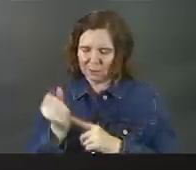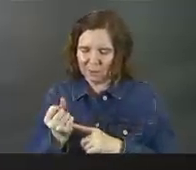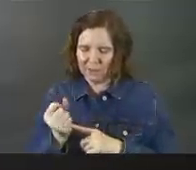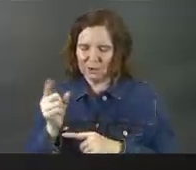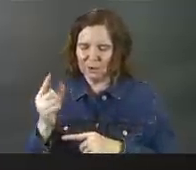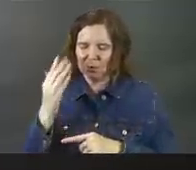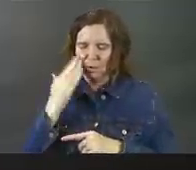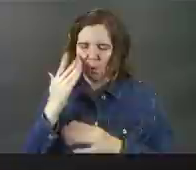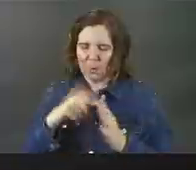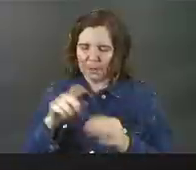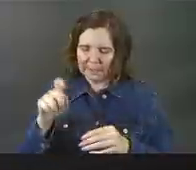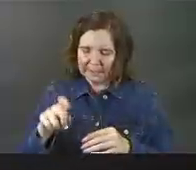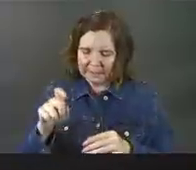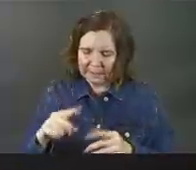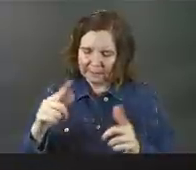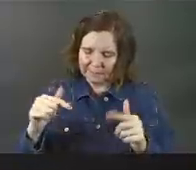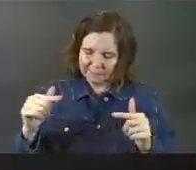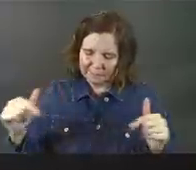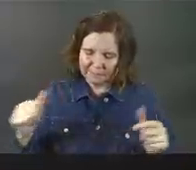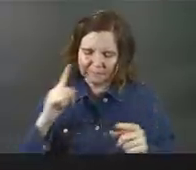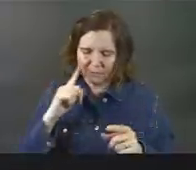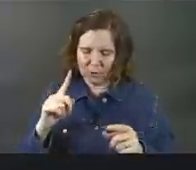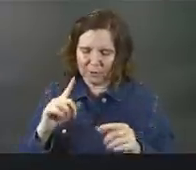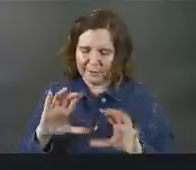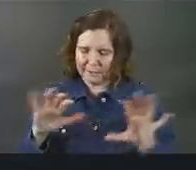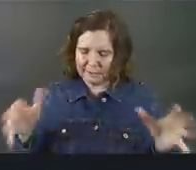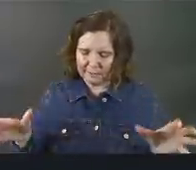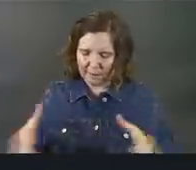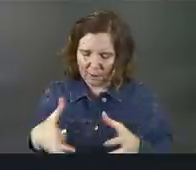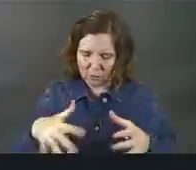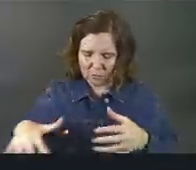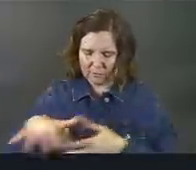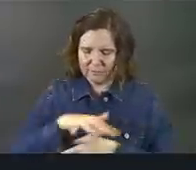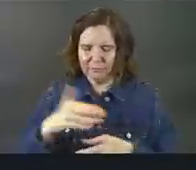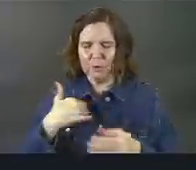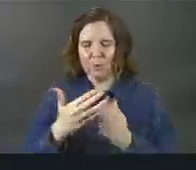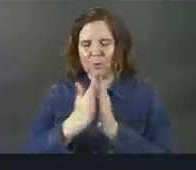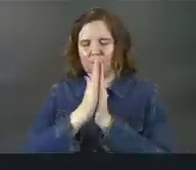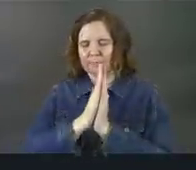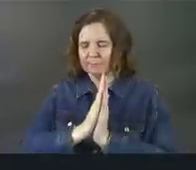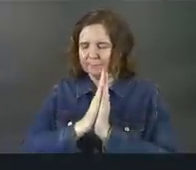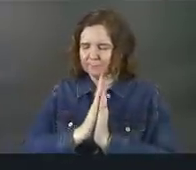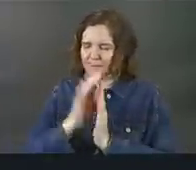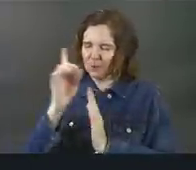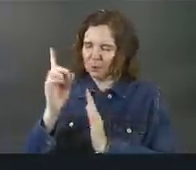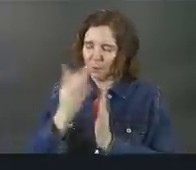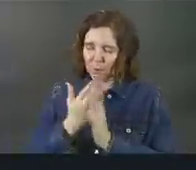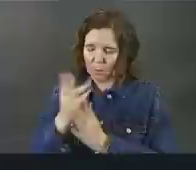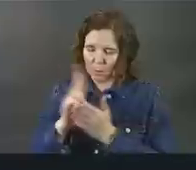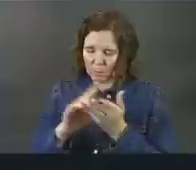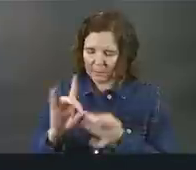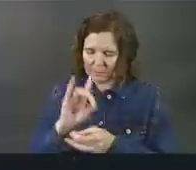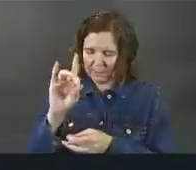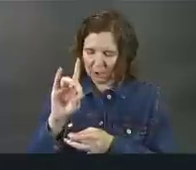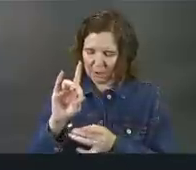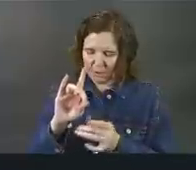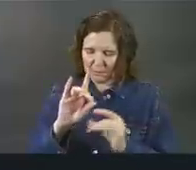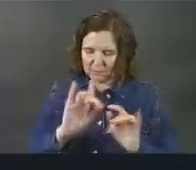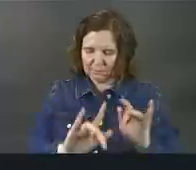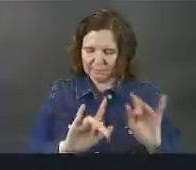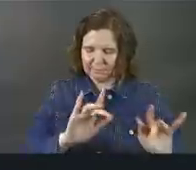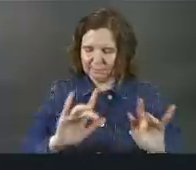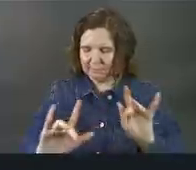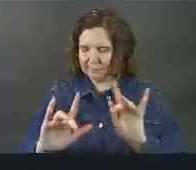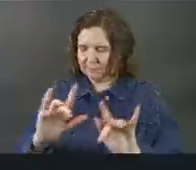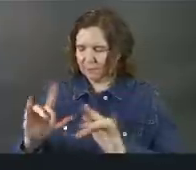situation, God. You know what the need is across this congregation. And so, God, I pray that you would, through your Holy Spirit, Father, that